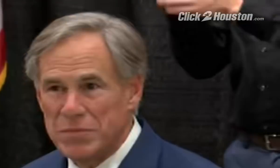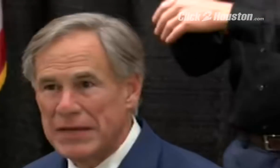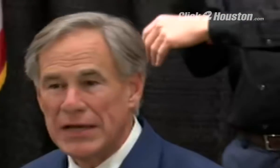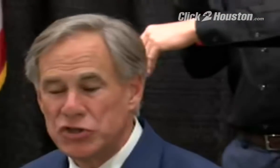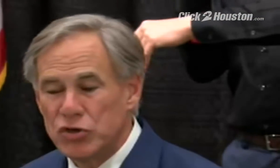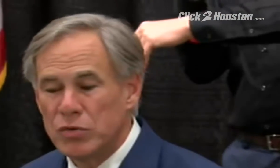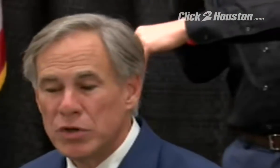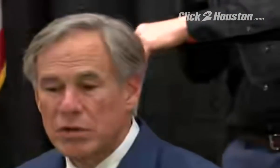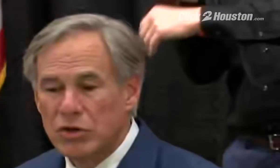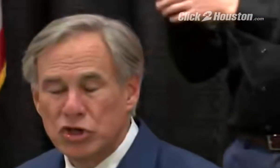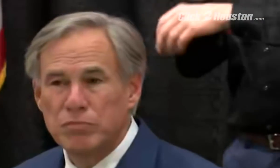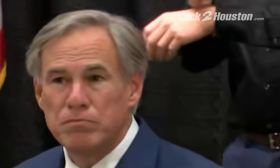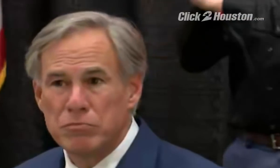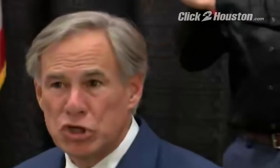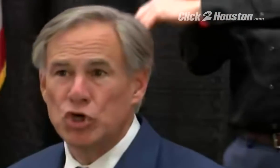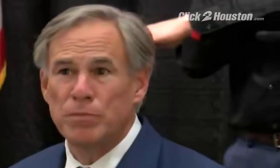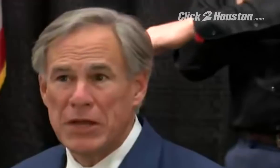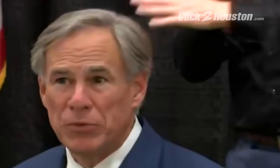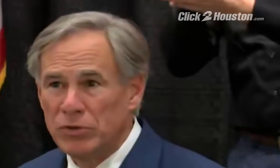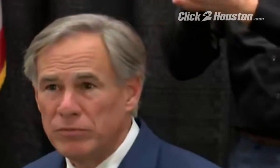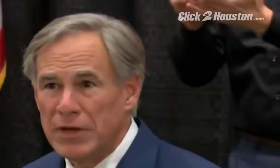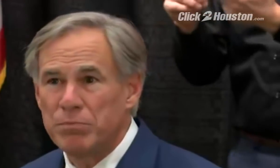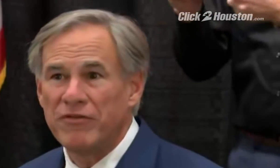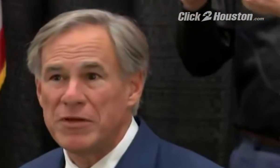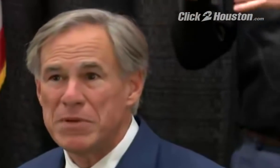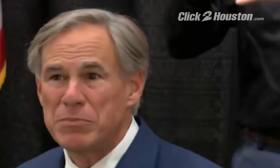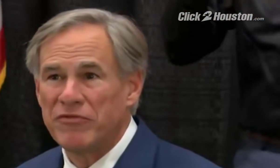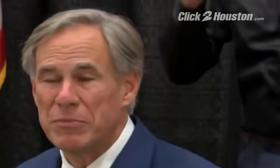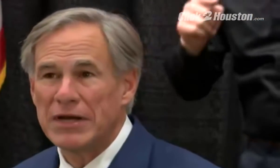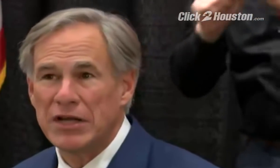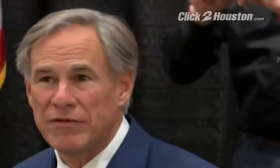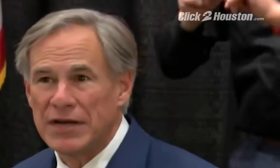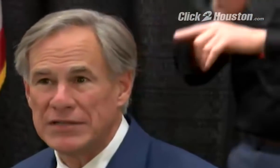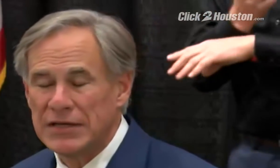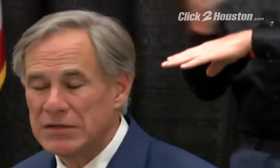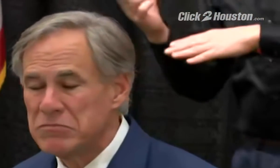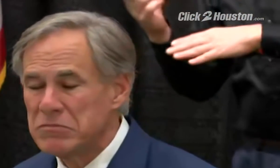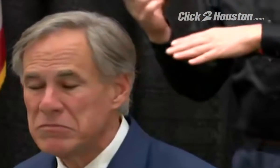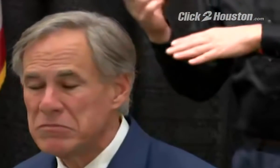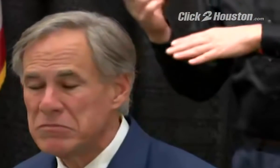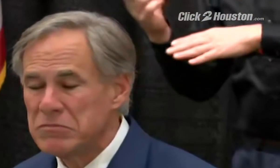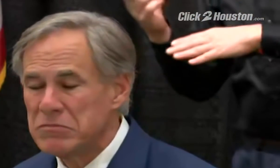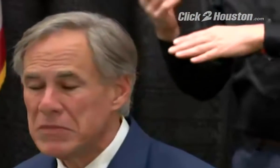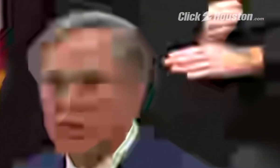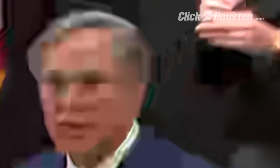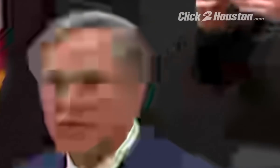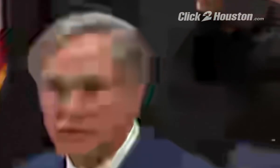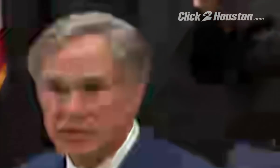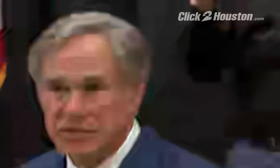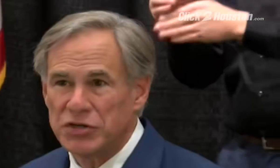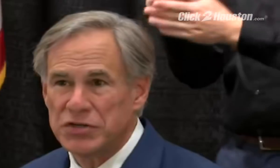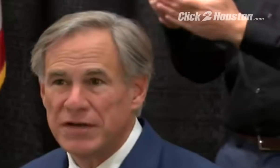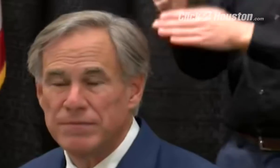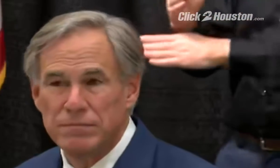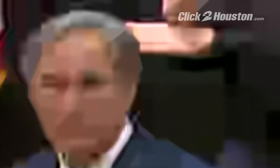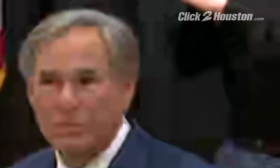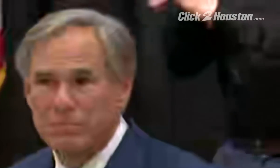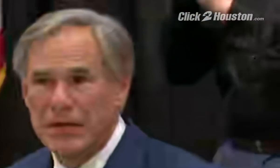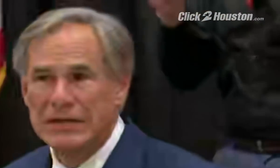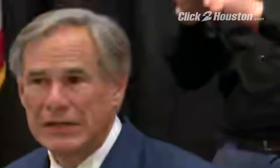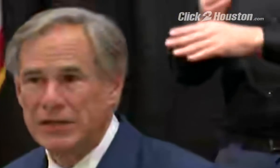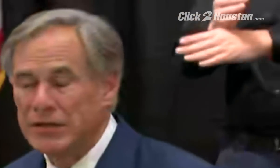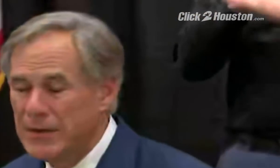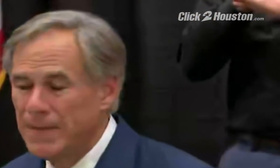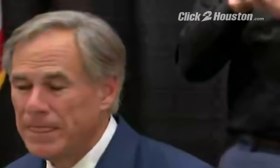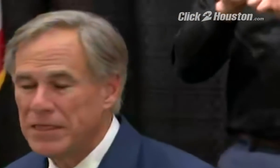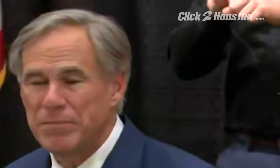as we begin to cure people and prevent people from getting COVID-19, it's important, as these doctors have